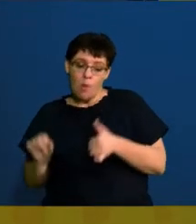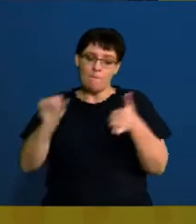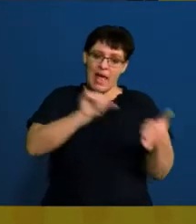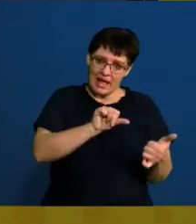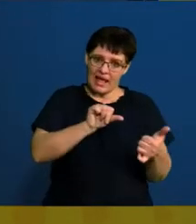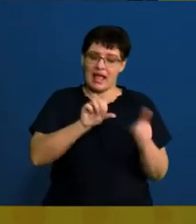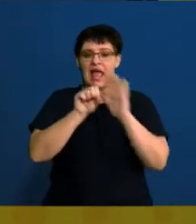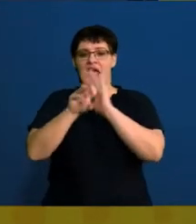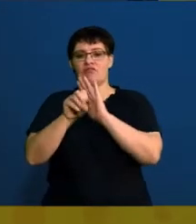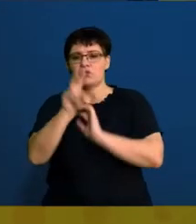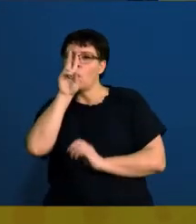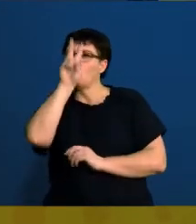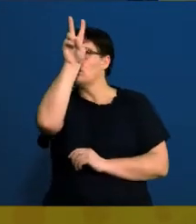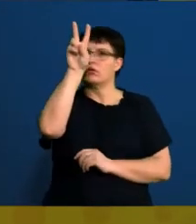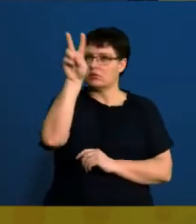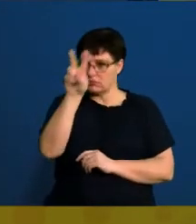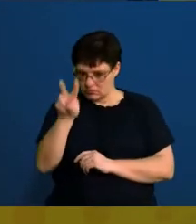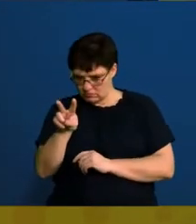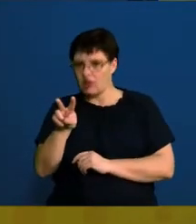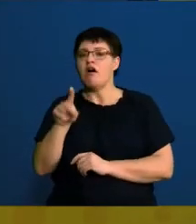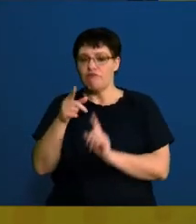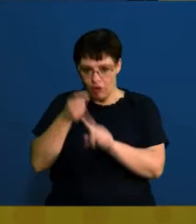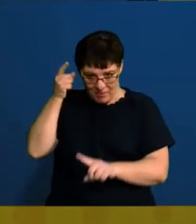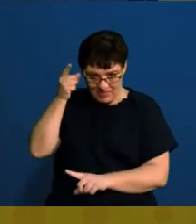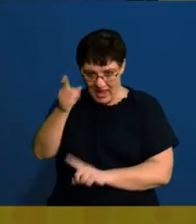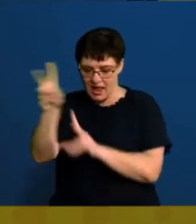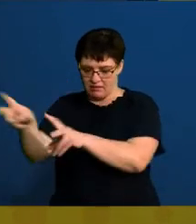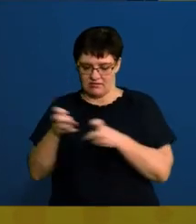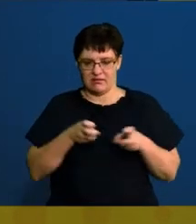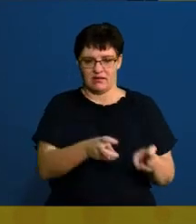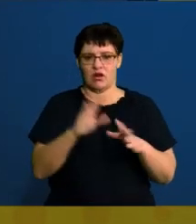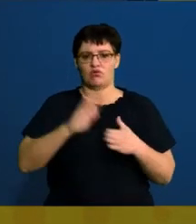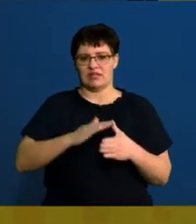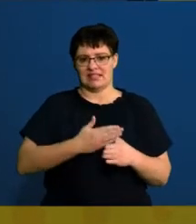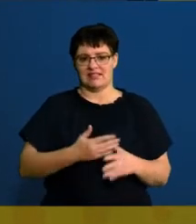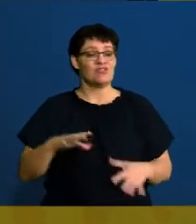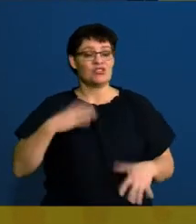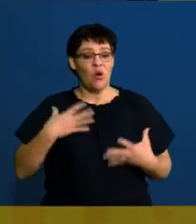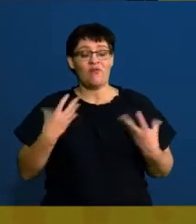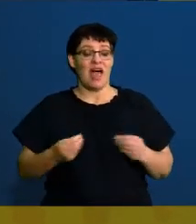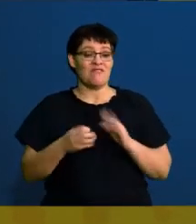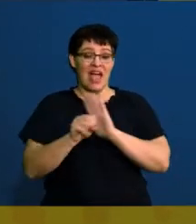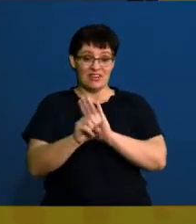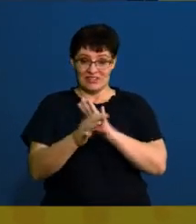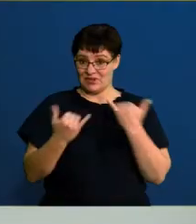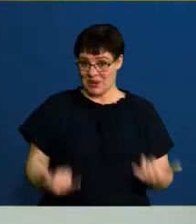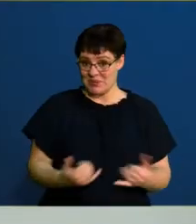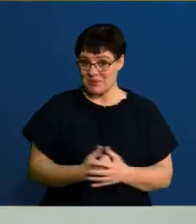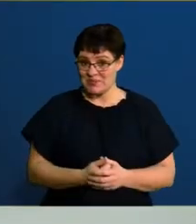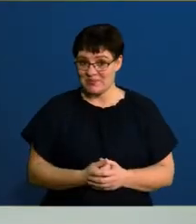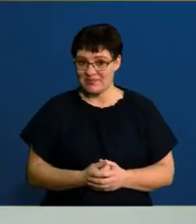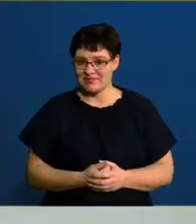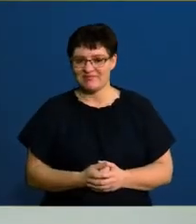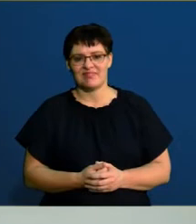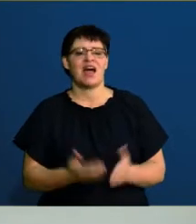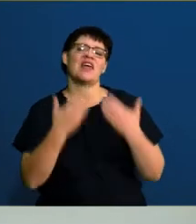advert and look for information from the advert. So, Luni, that's all we have for advertising for now.